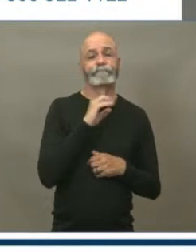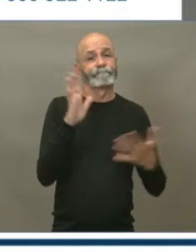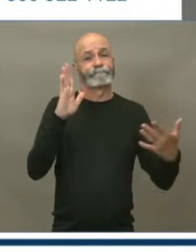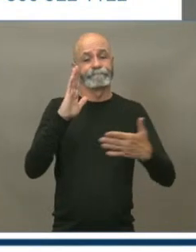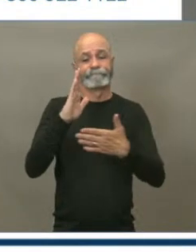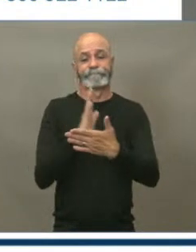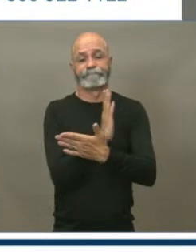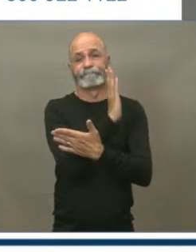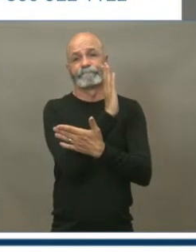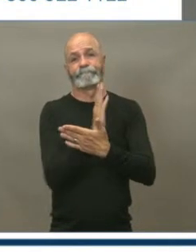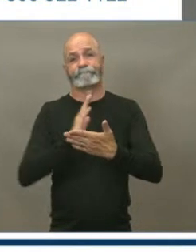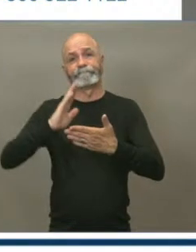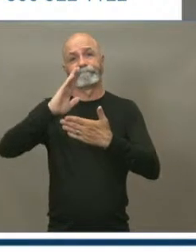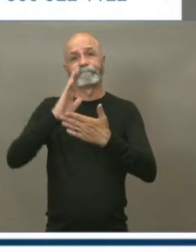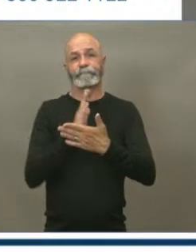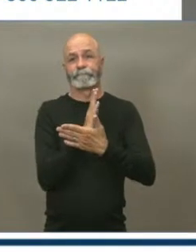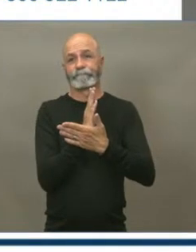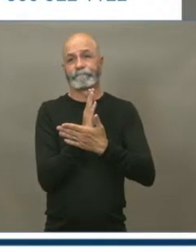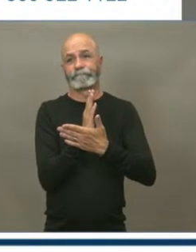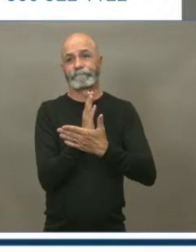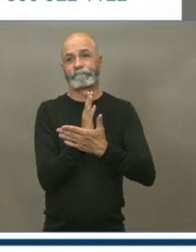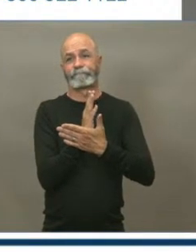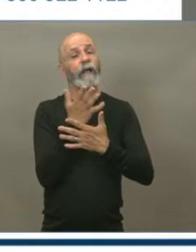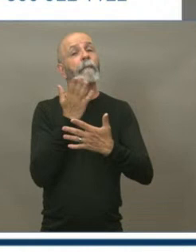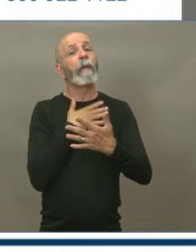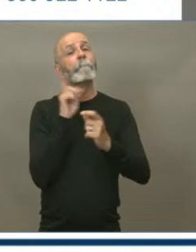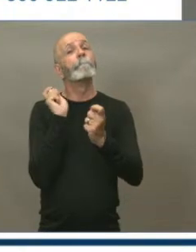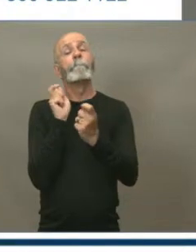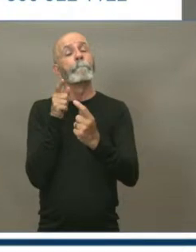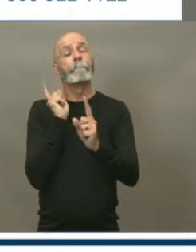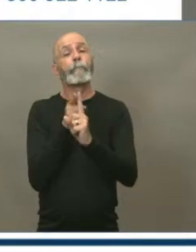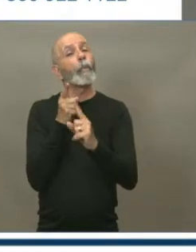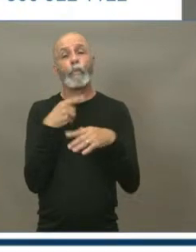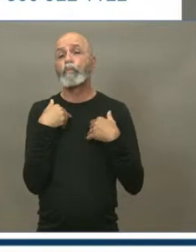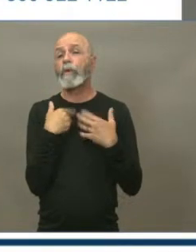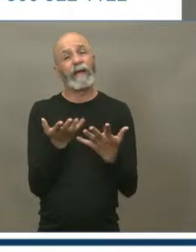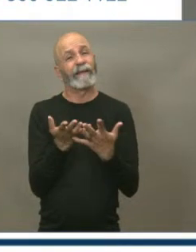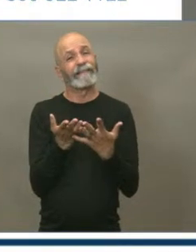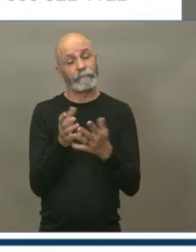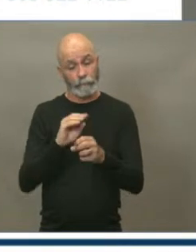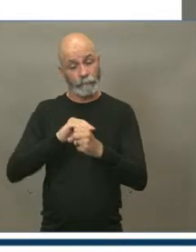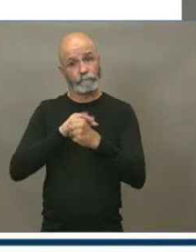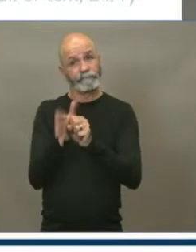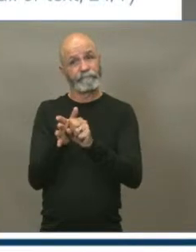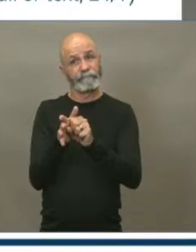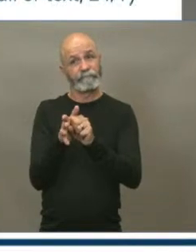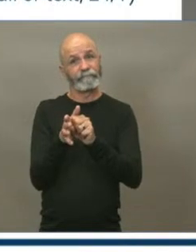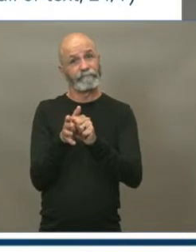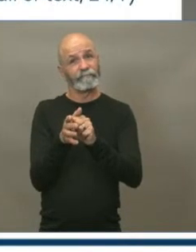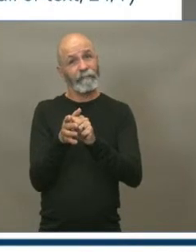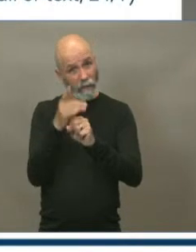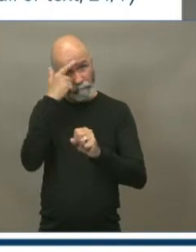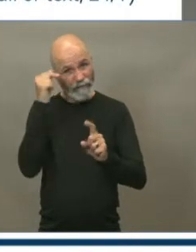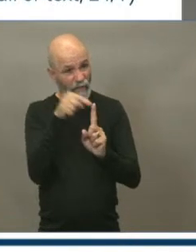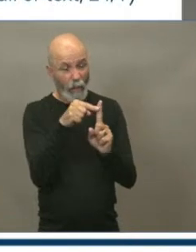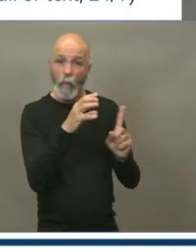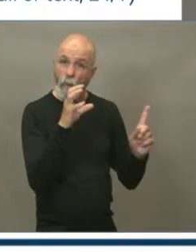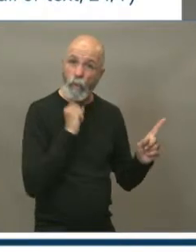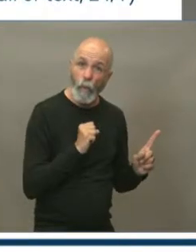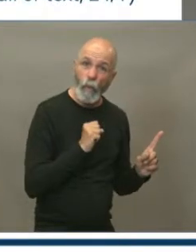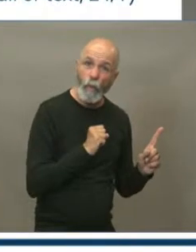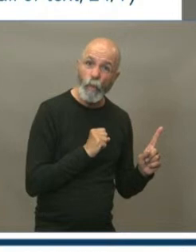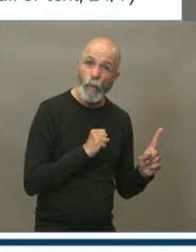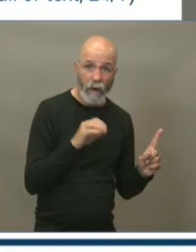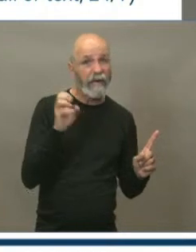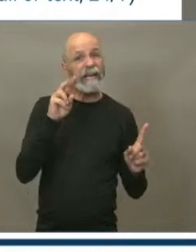key point is that the severe disease is not limited to seniors, is not limited to one group, and that there are